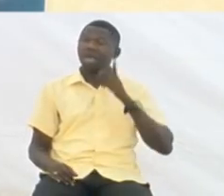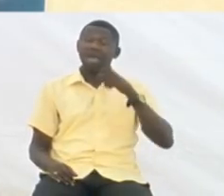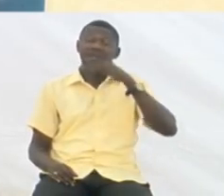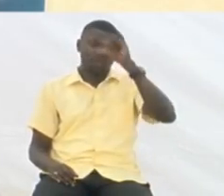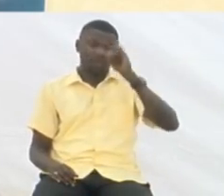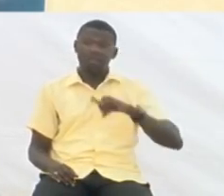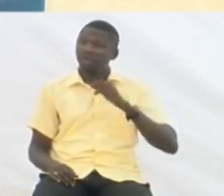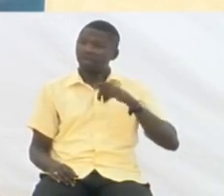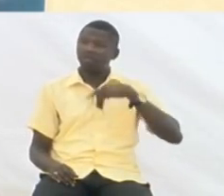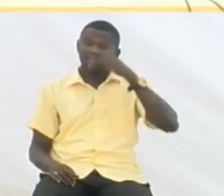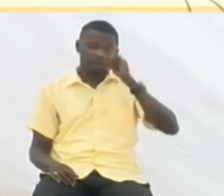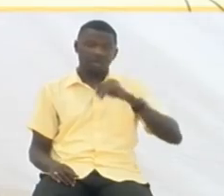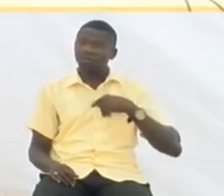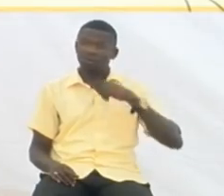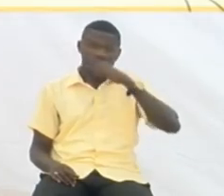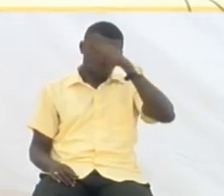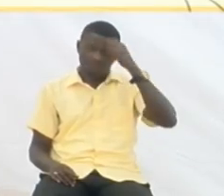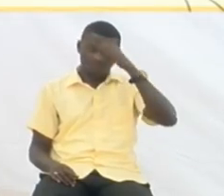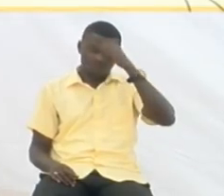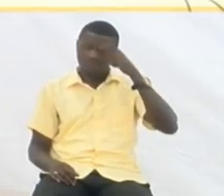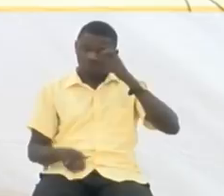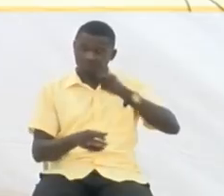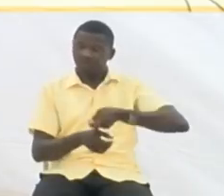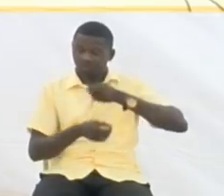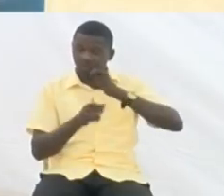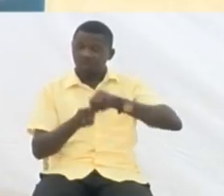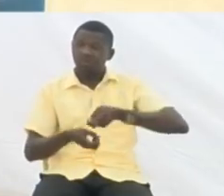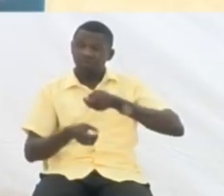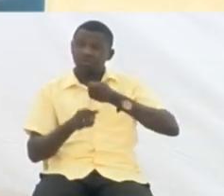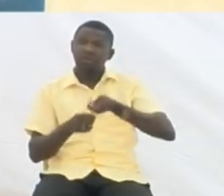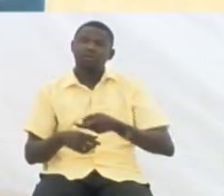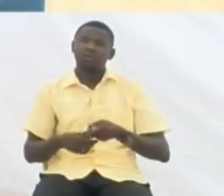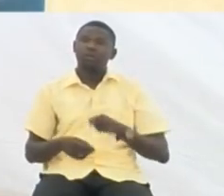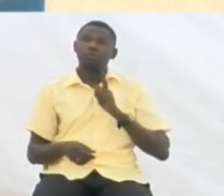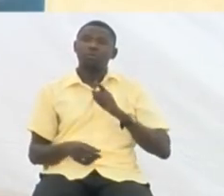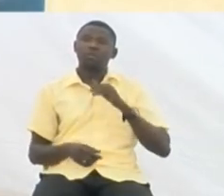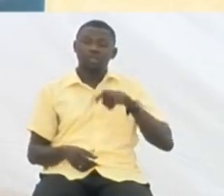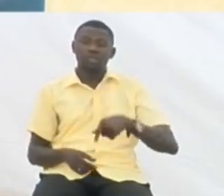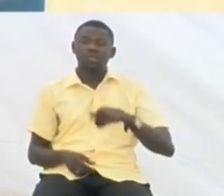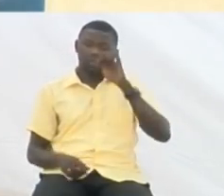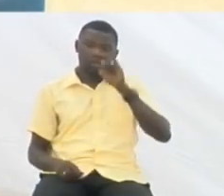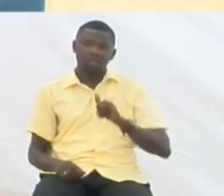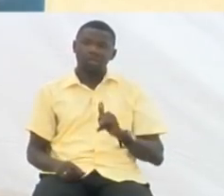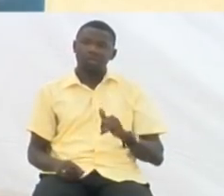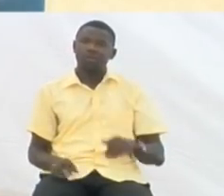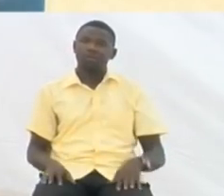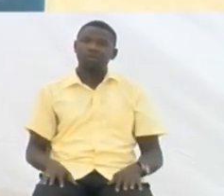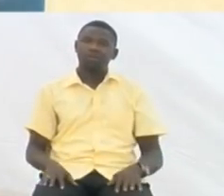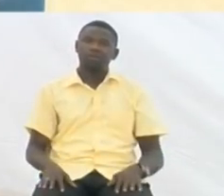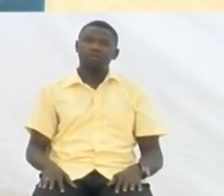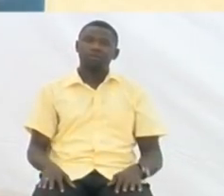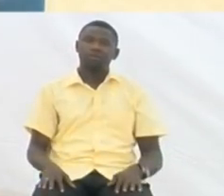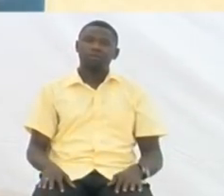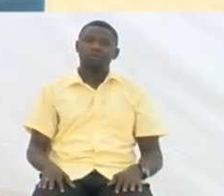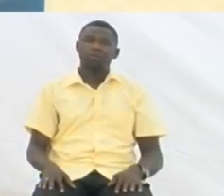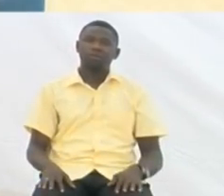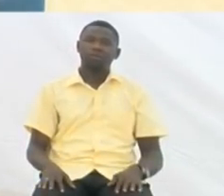year I am working. Every year I am farming. But this year,